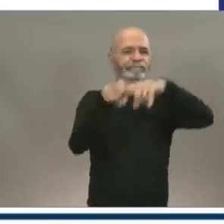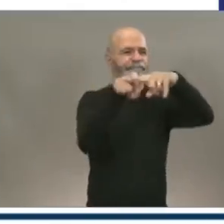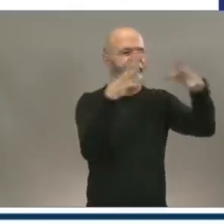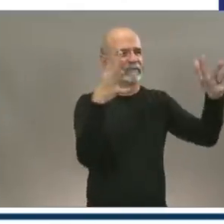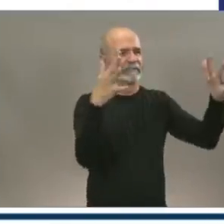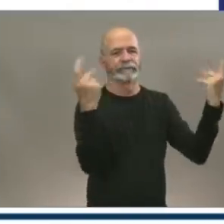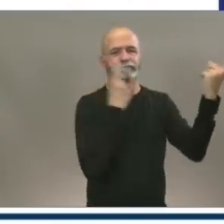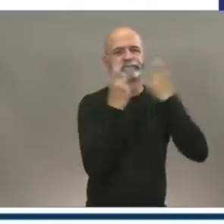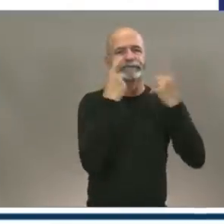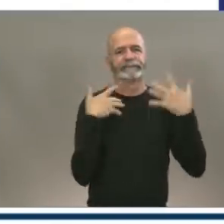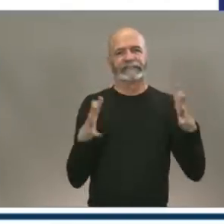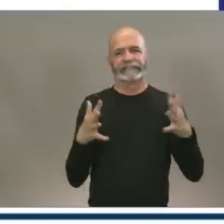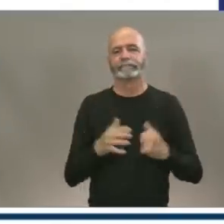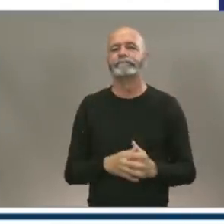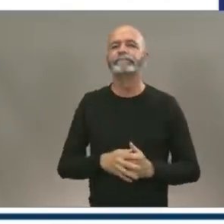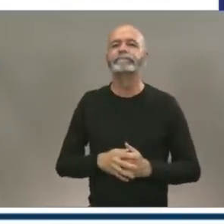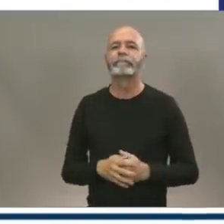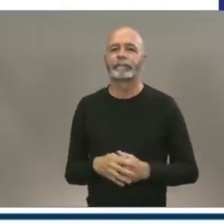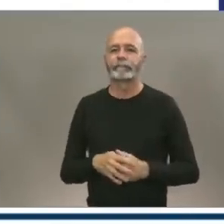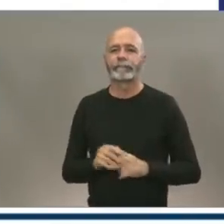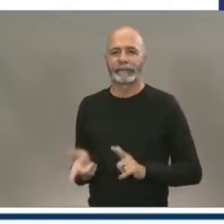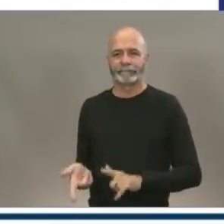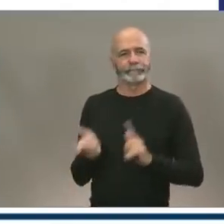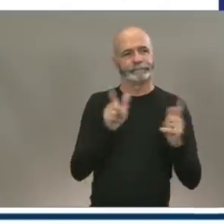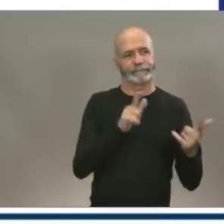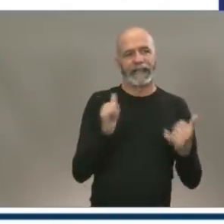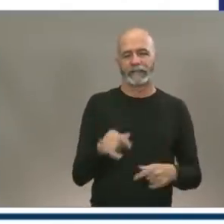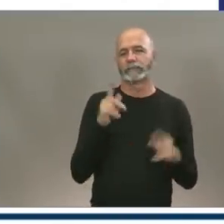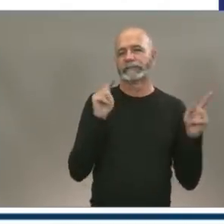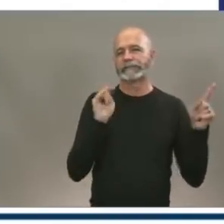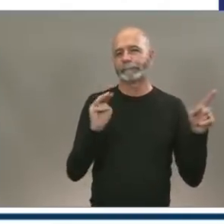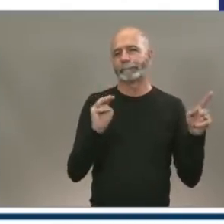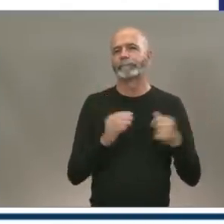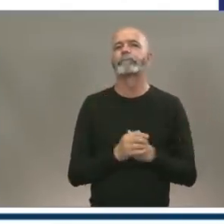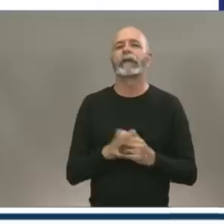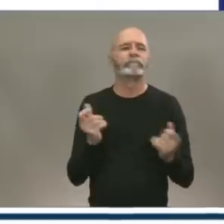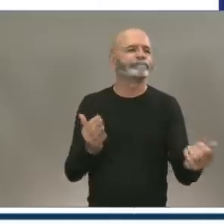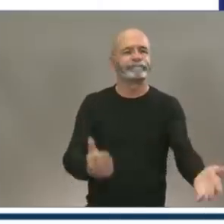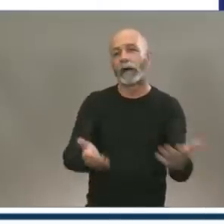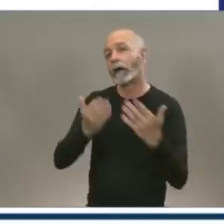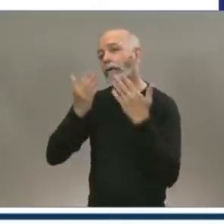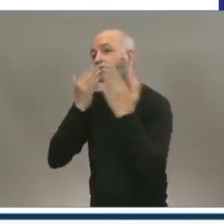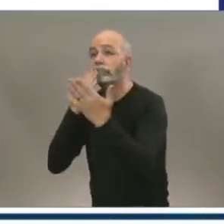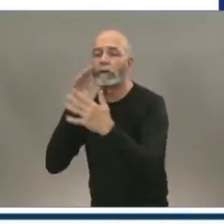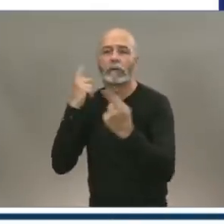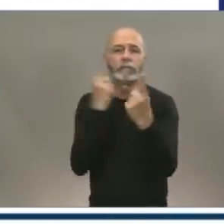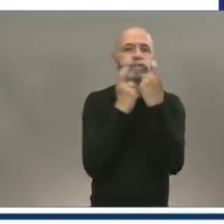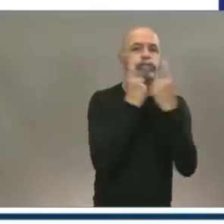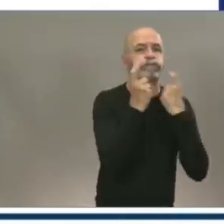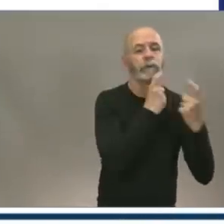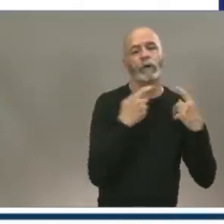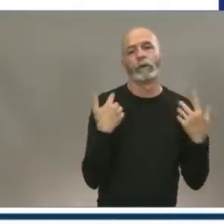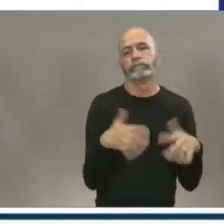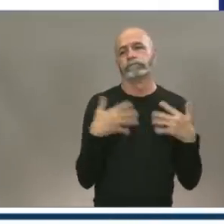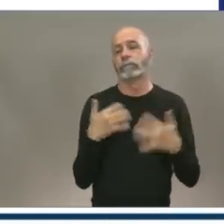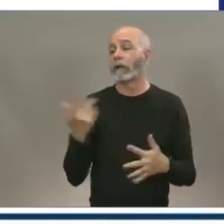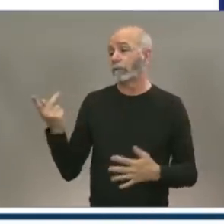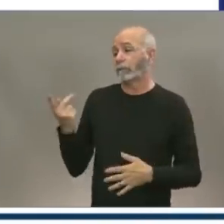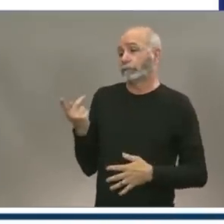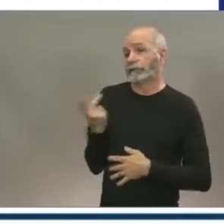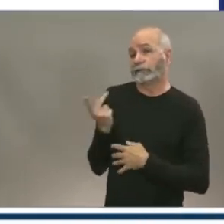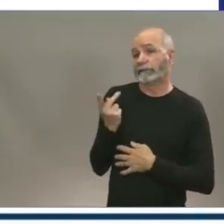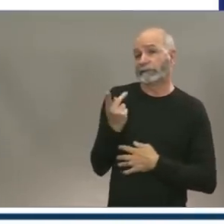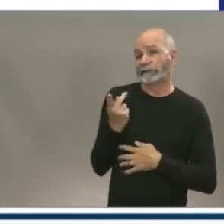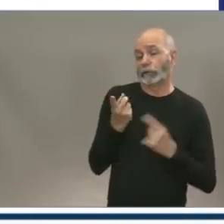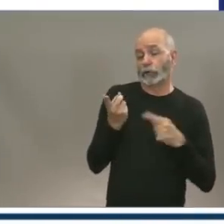you go. Okay. Thank you. So thank you for the questions. Dr. Strang has told us that the fourth